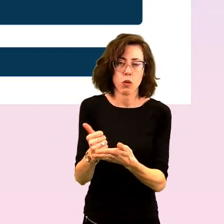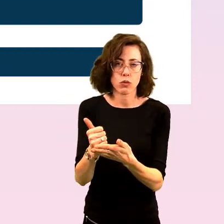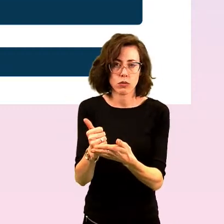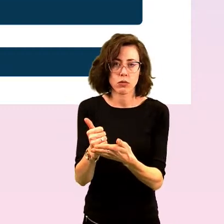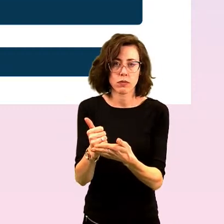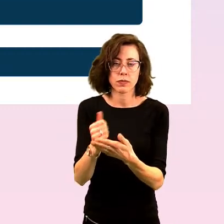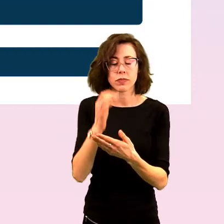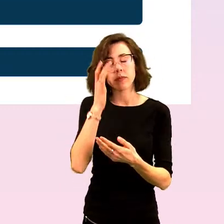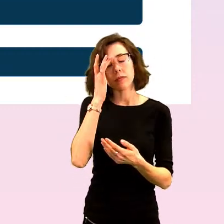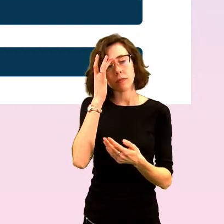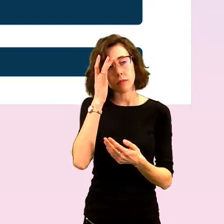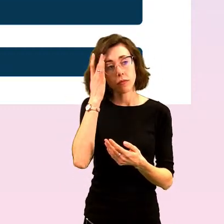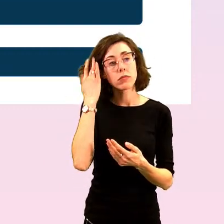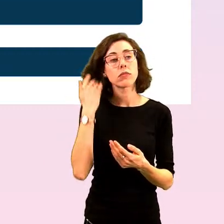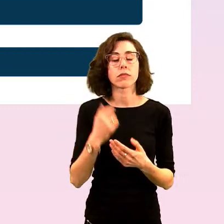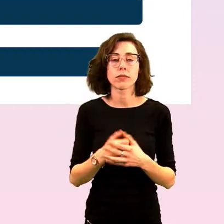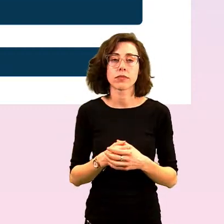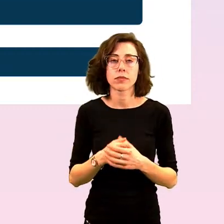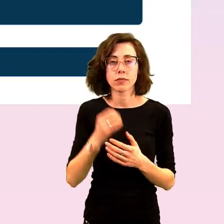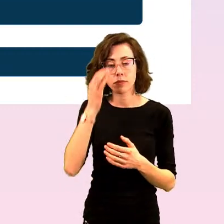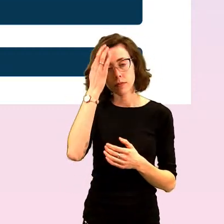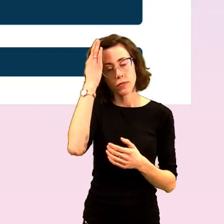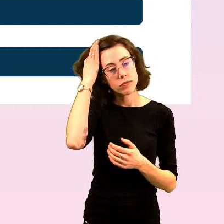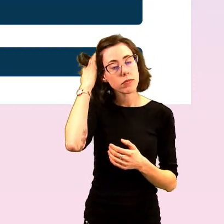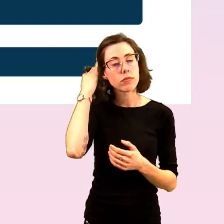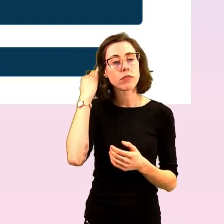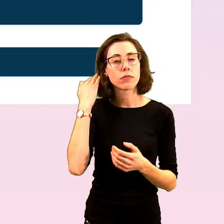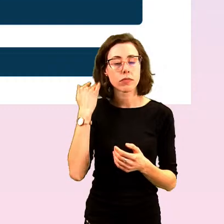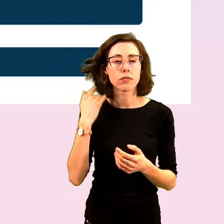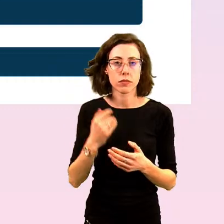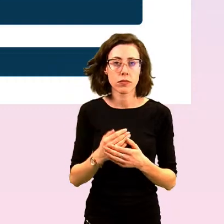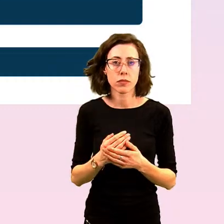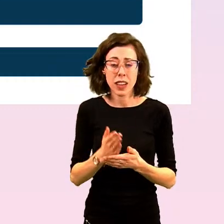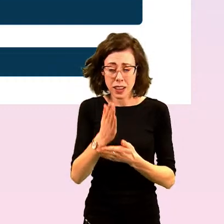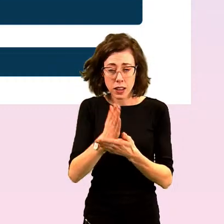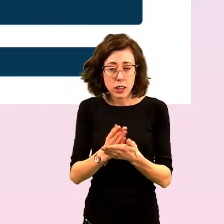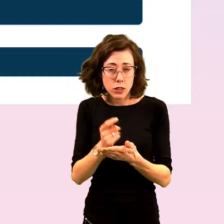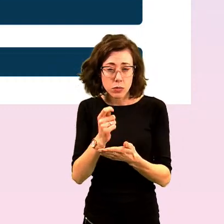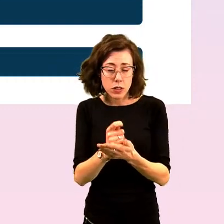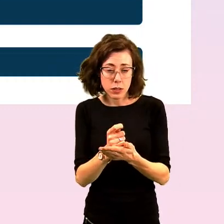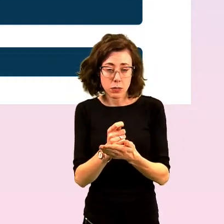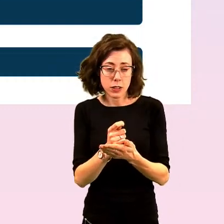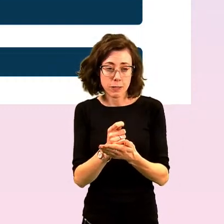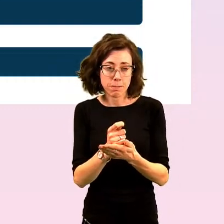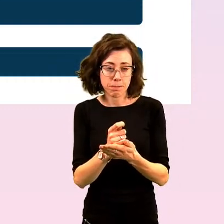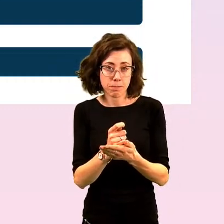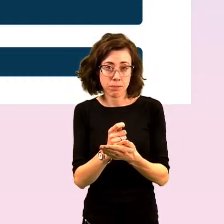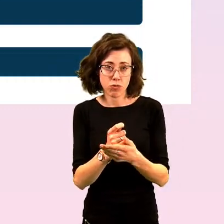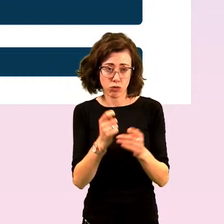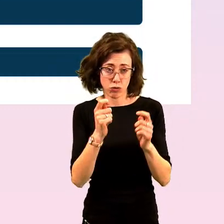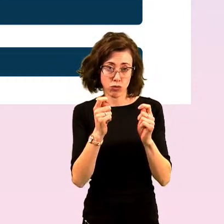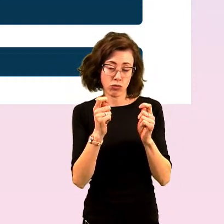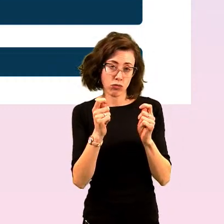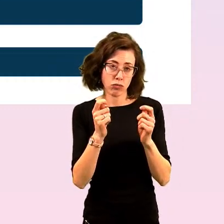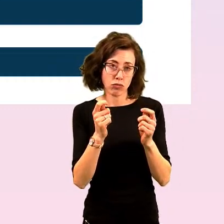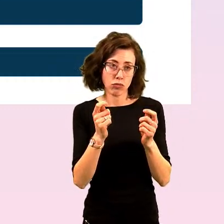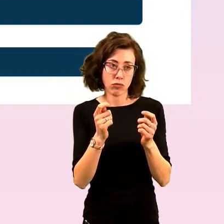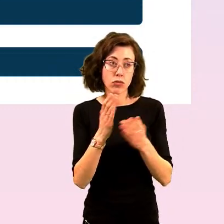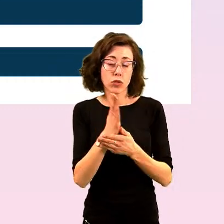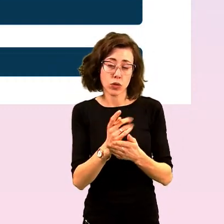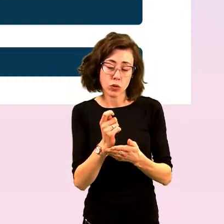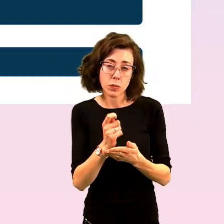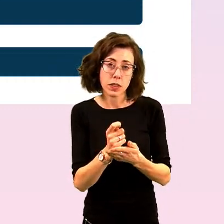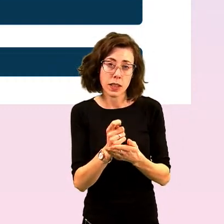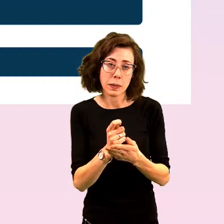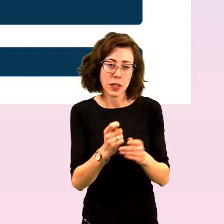then the other thing that we do is sometimes there are some training programs that need to be where people